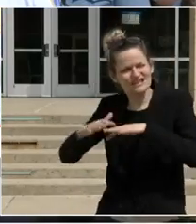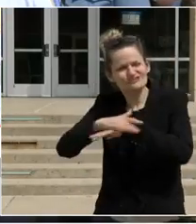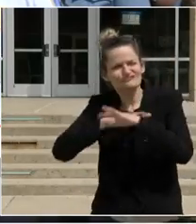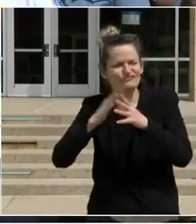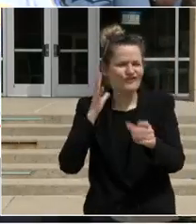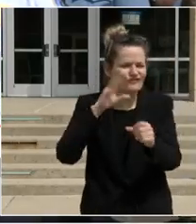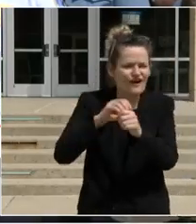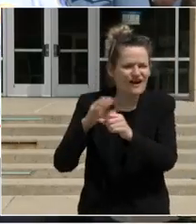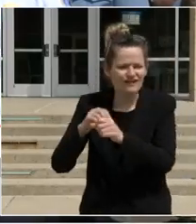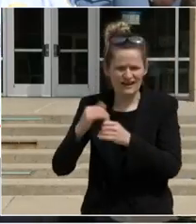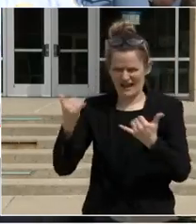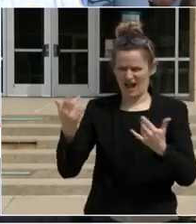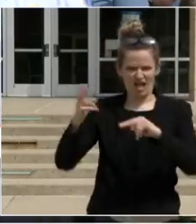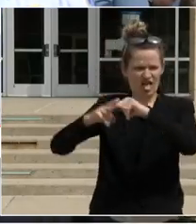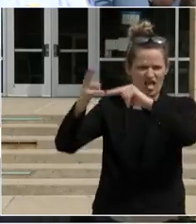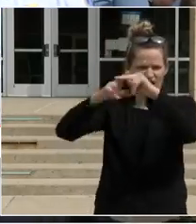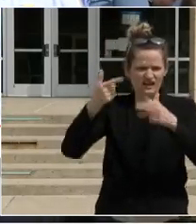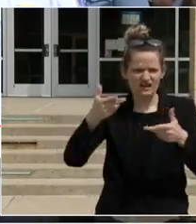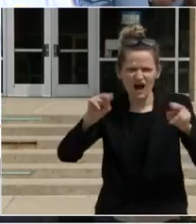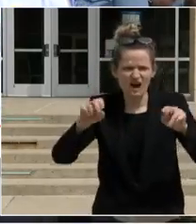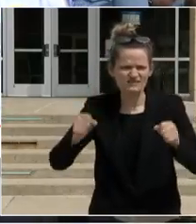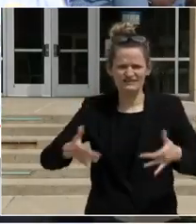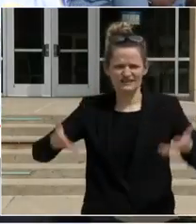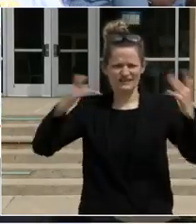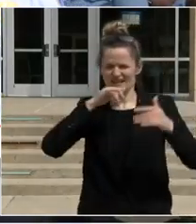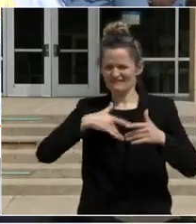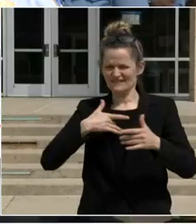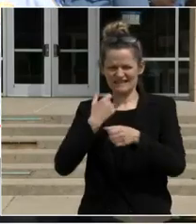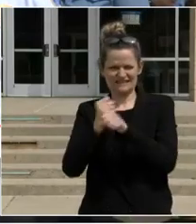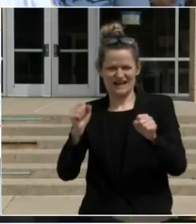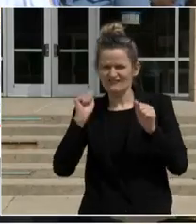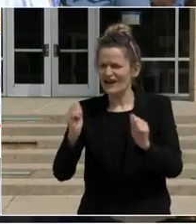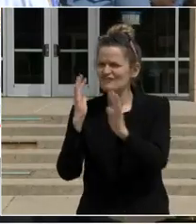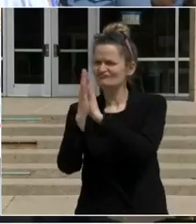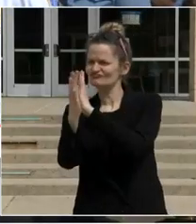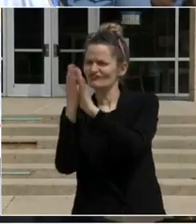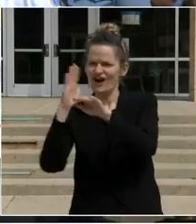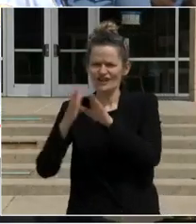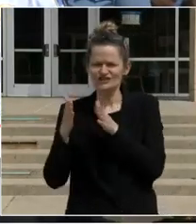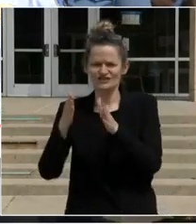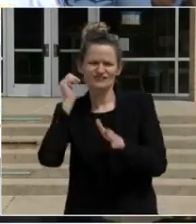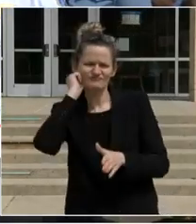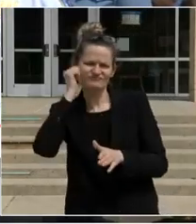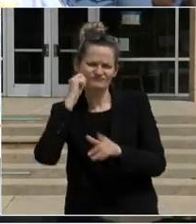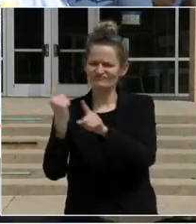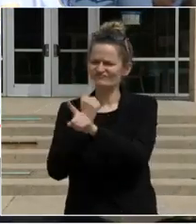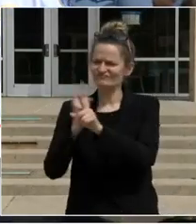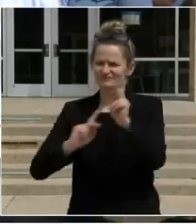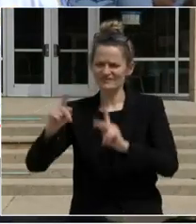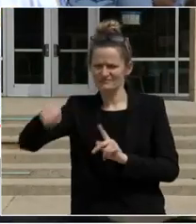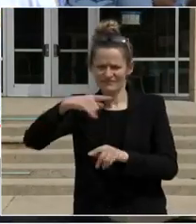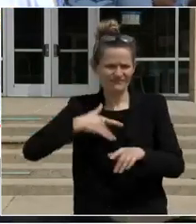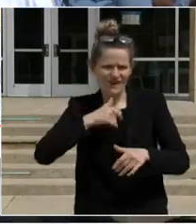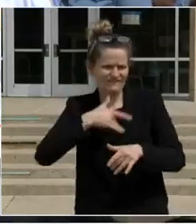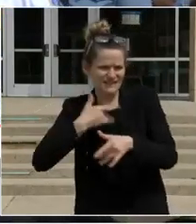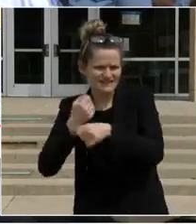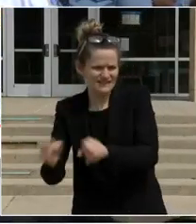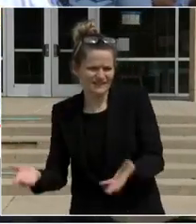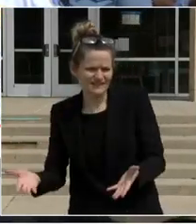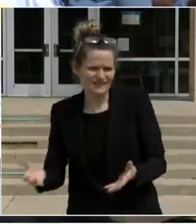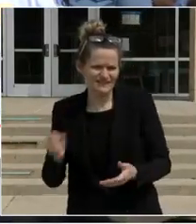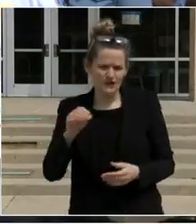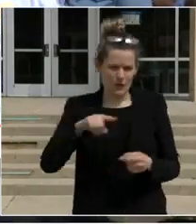feel safe. People won't walk down a street that's close to their house. And we know that police presence changes